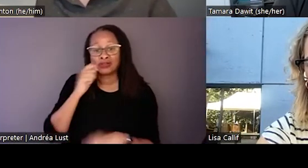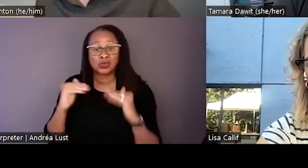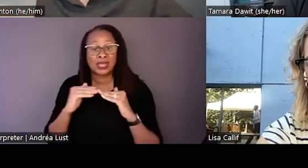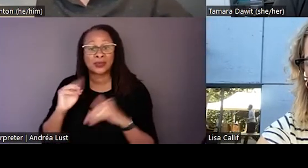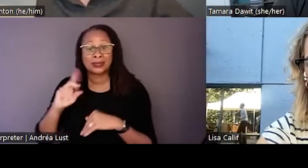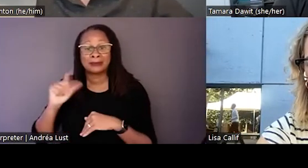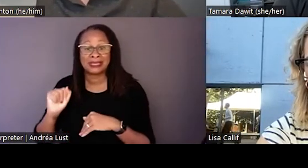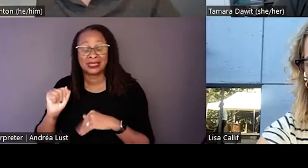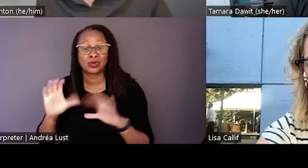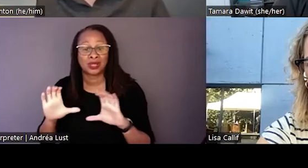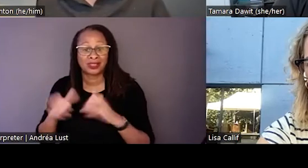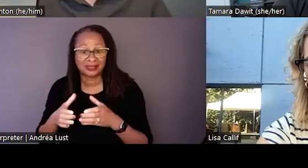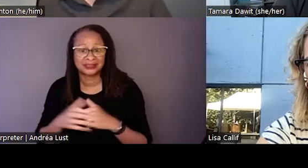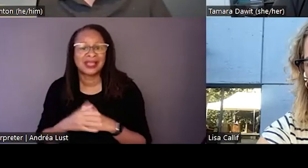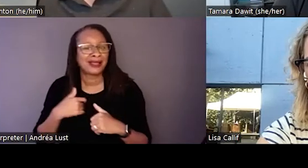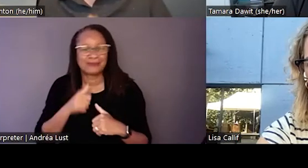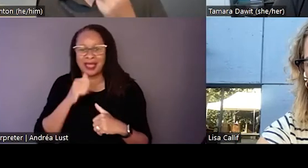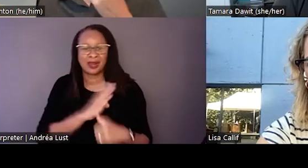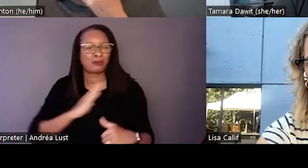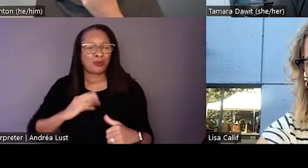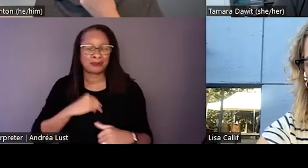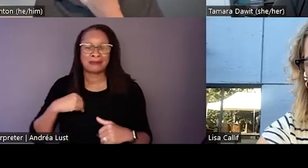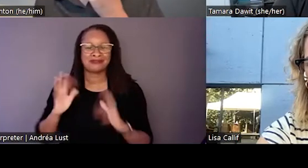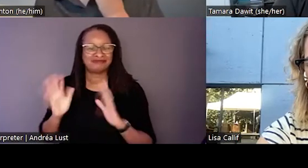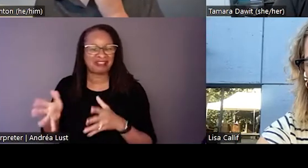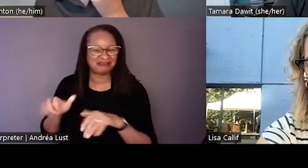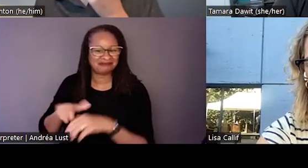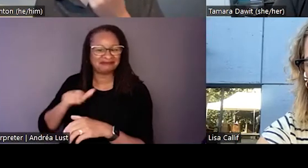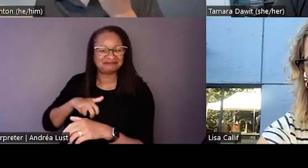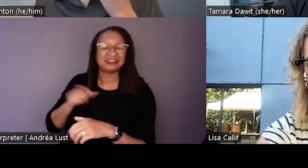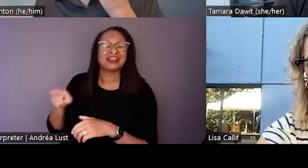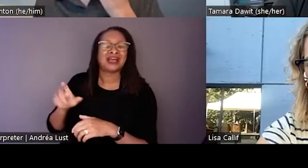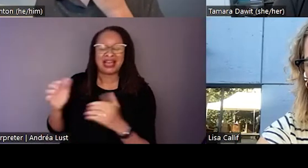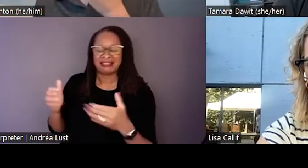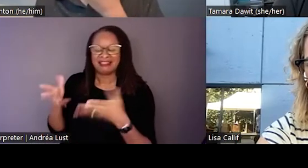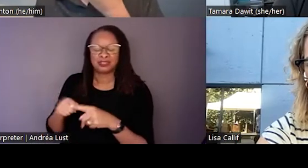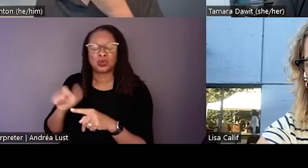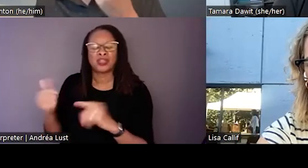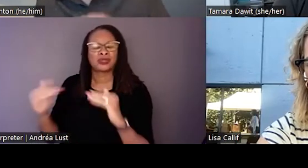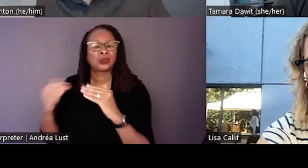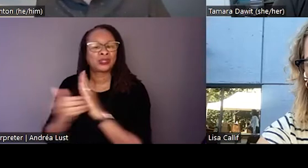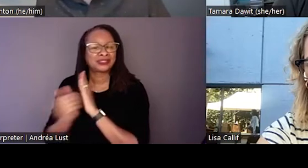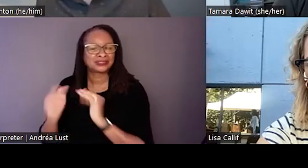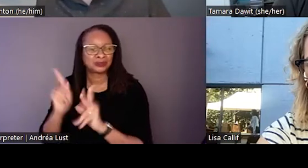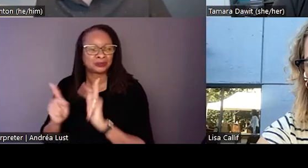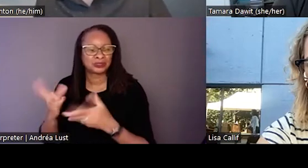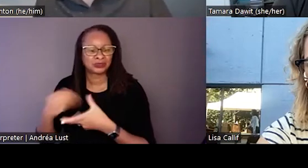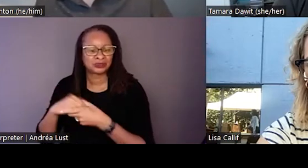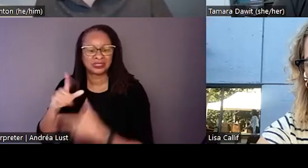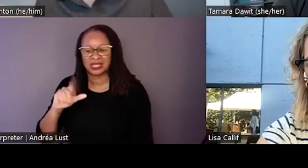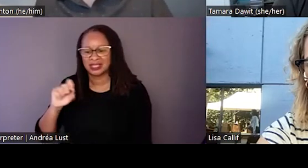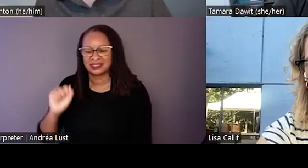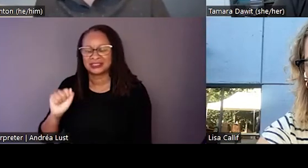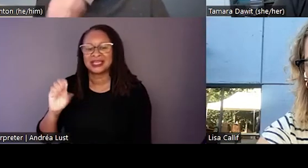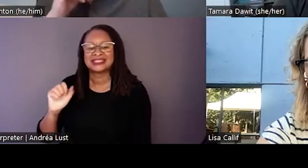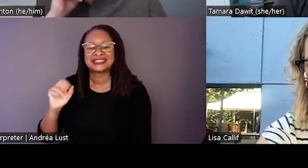I've stepped aside to leave that work to other equally skilled people, including Lisa Valencia